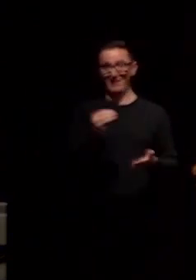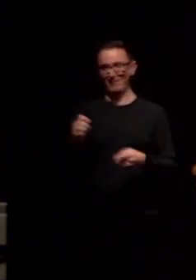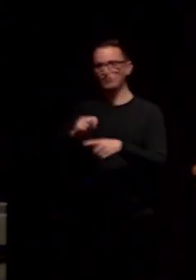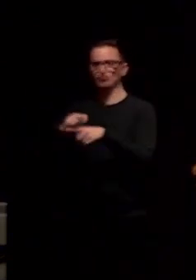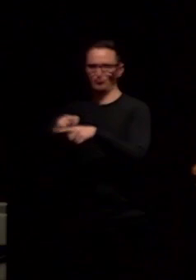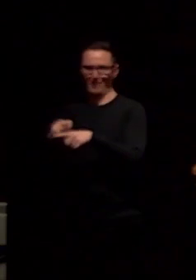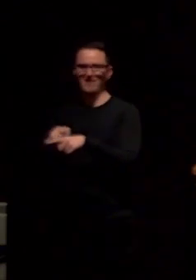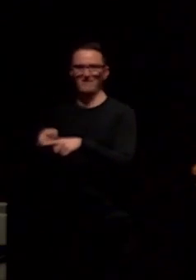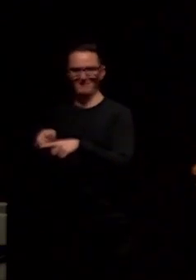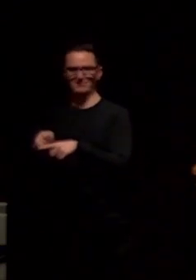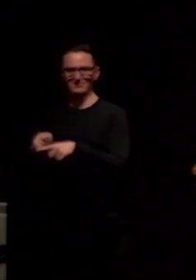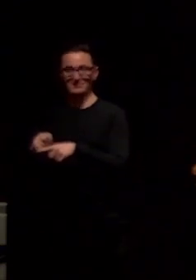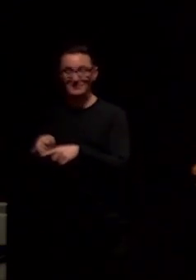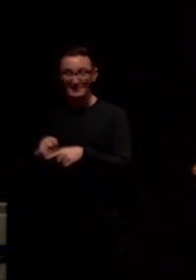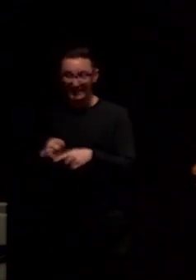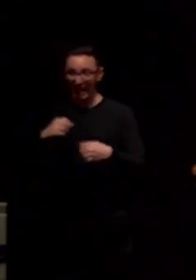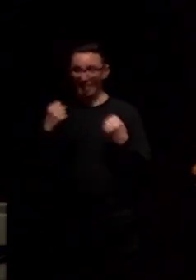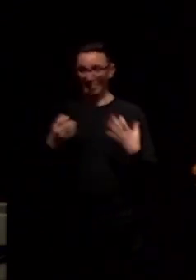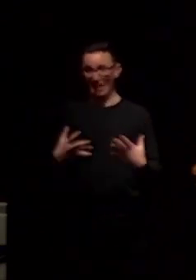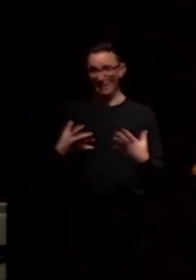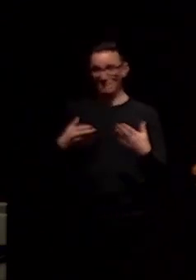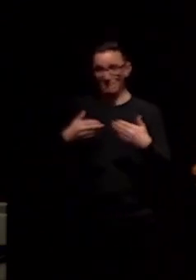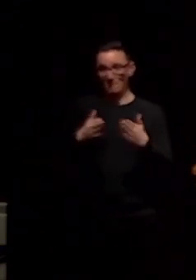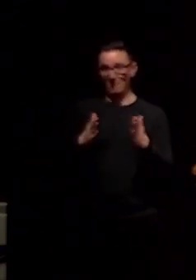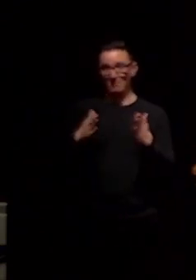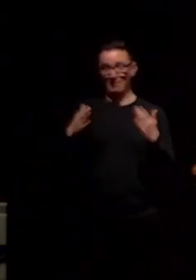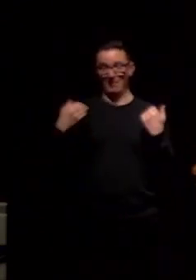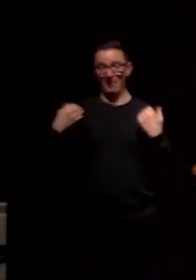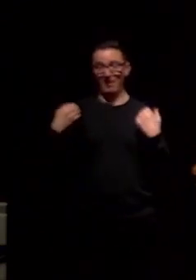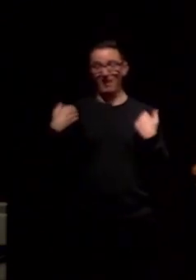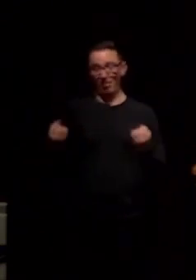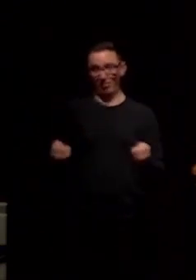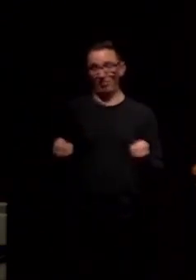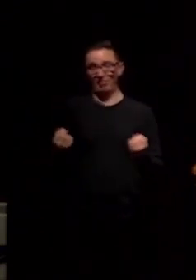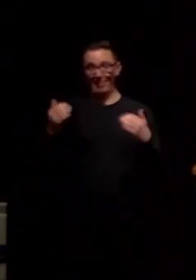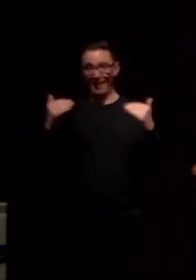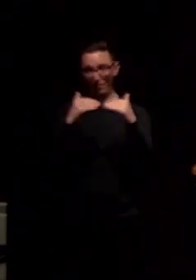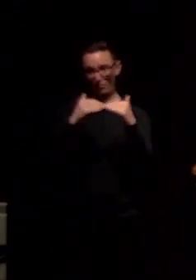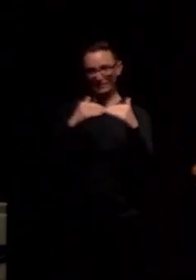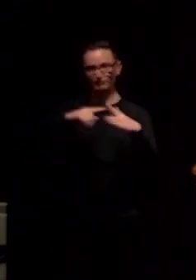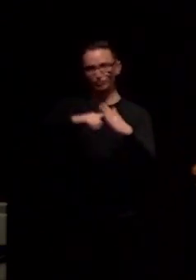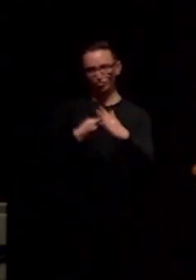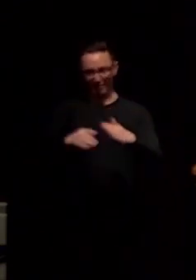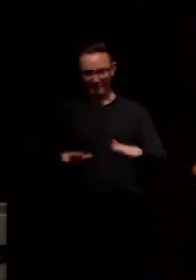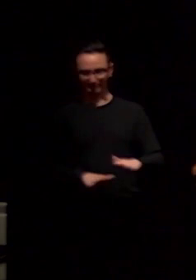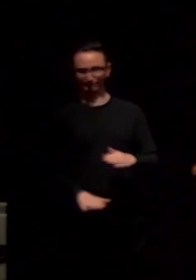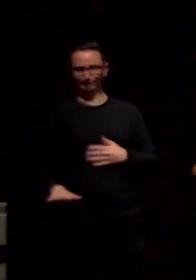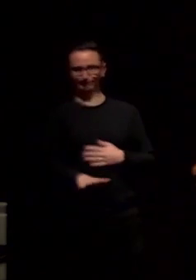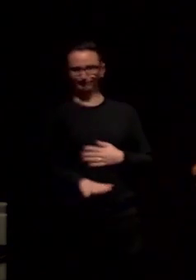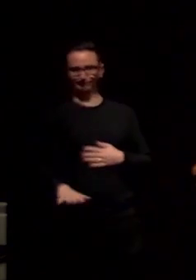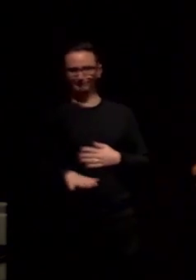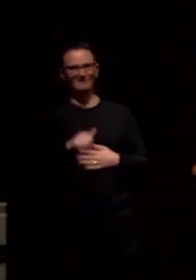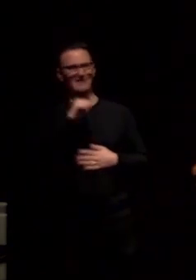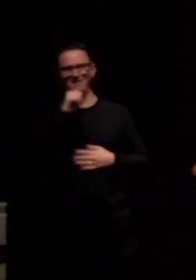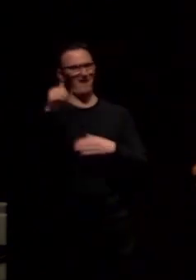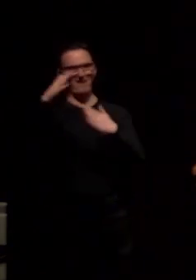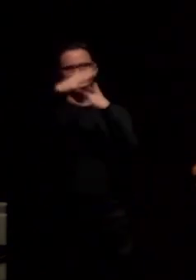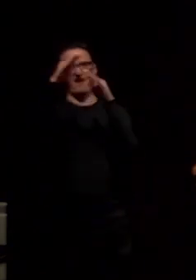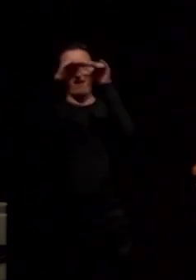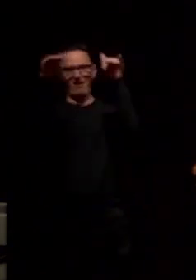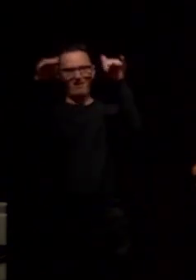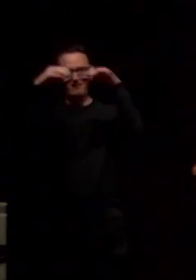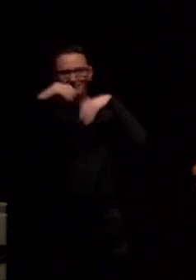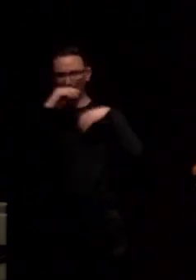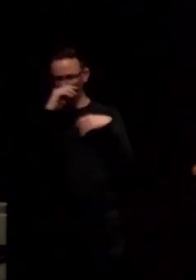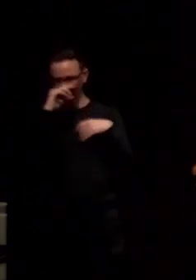equity is coming from the bottom up in schools of public health and in medical schools. So just keep asking and keep asking